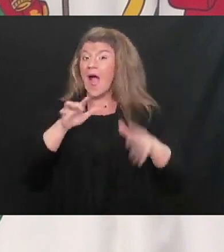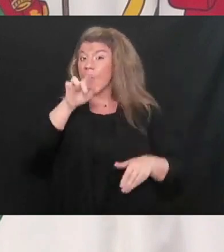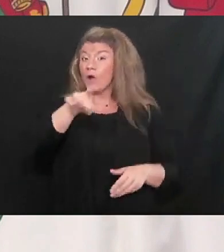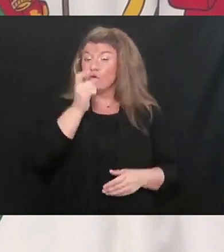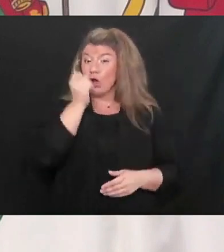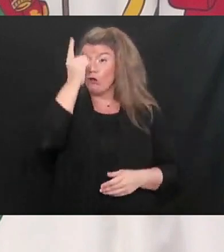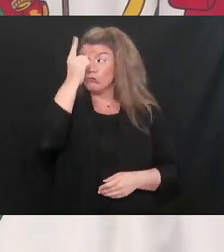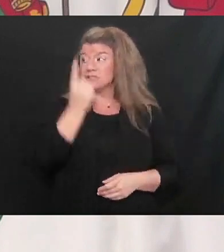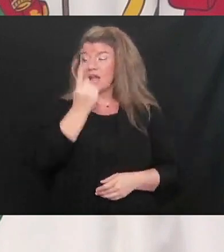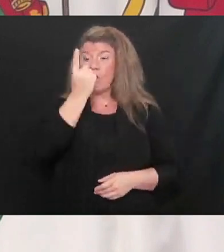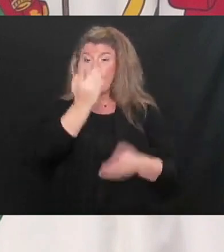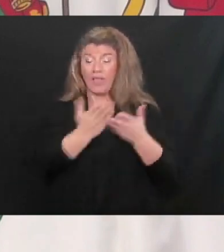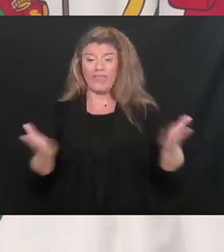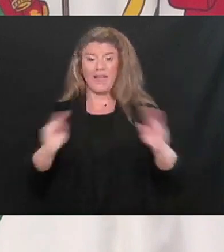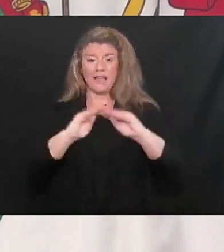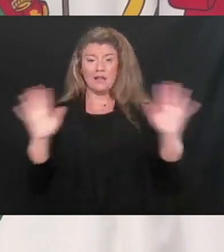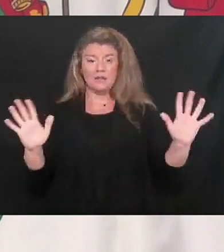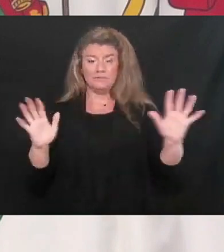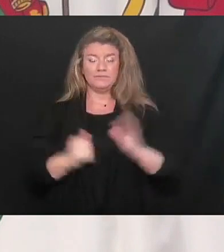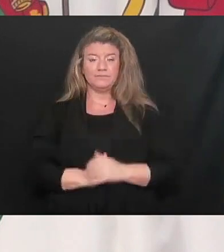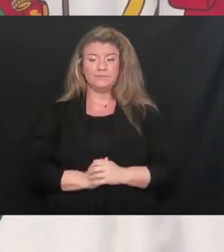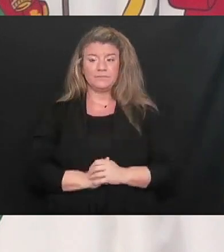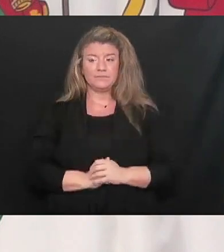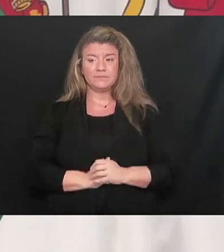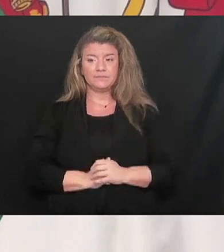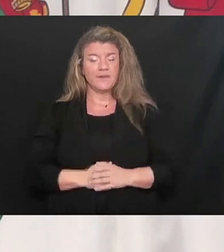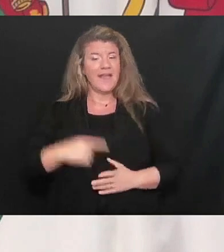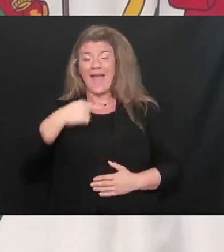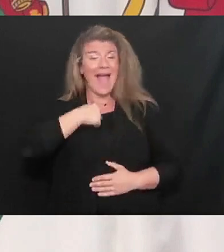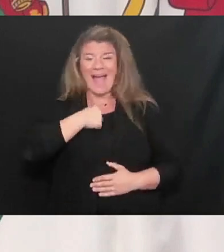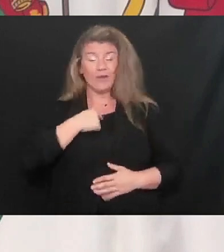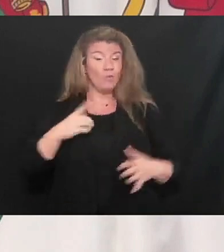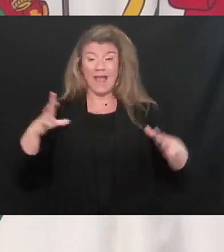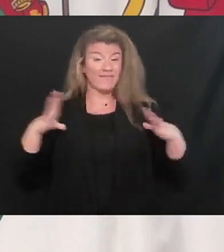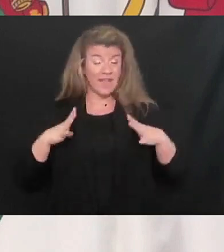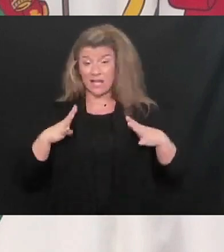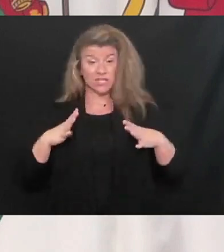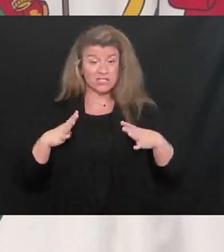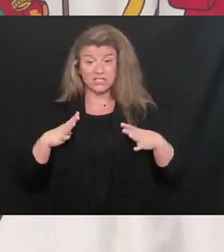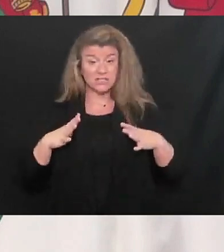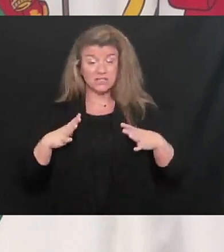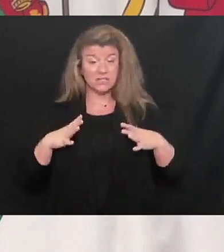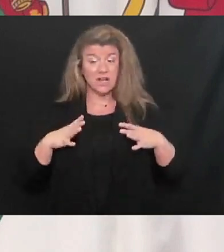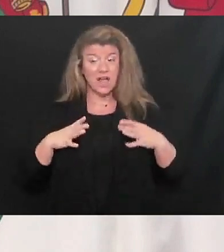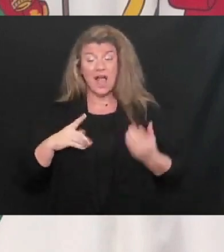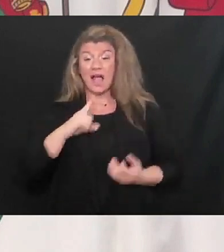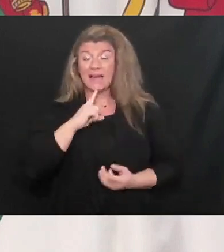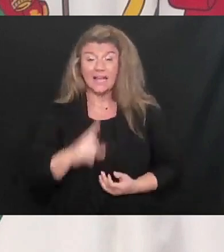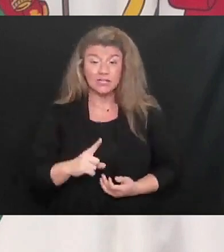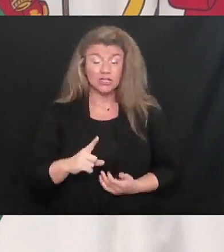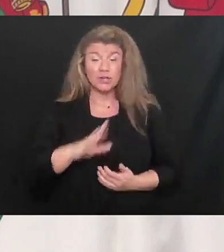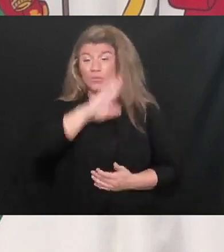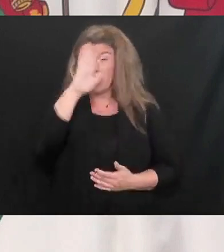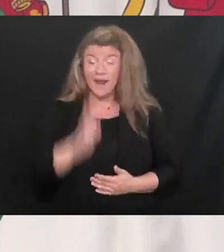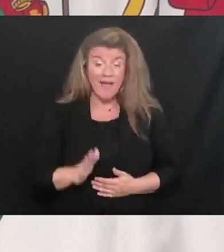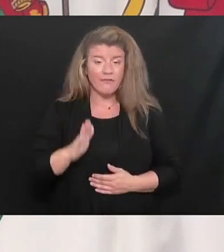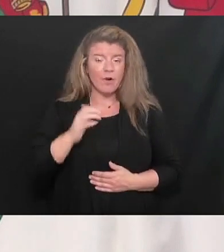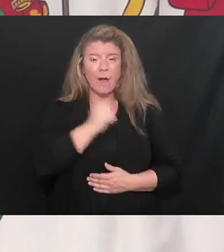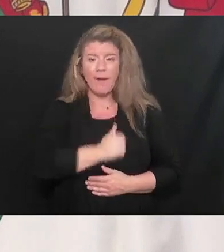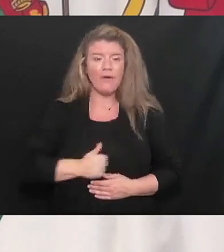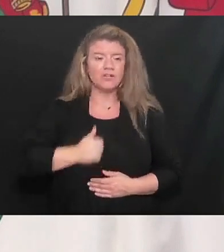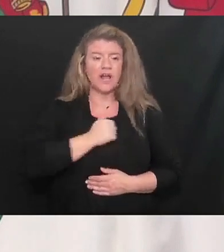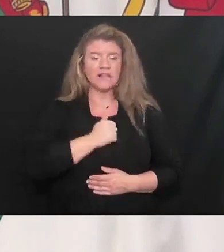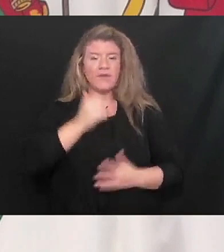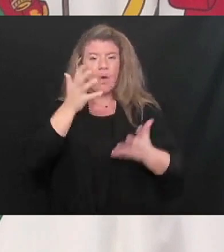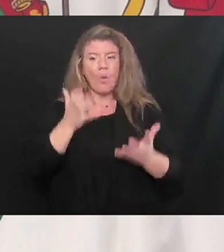understand one thing loud and clear. I don't go on vacations, and I truly will never apologize for wanting to